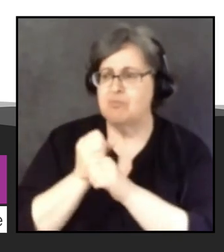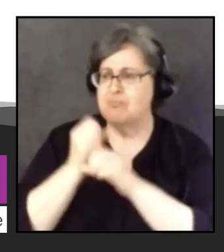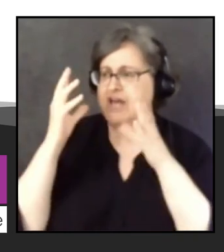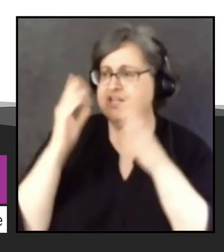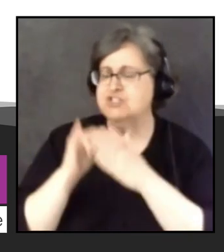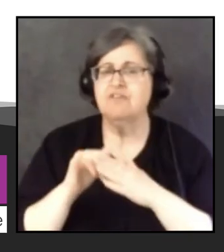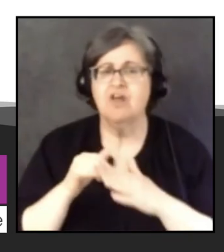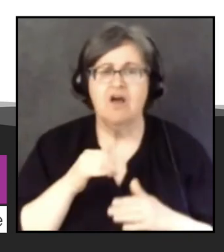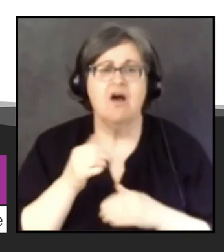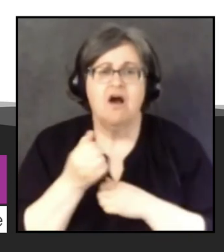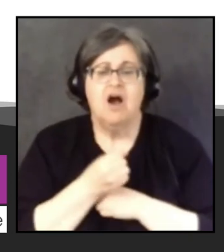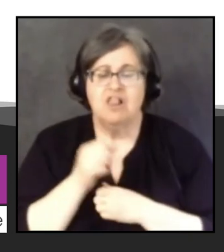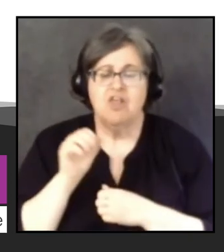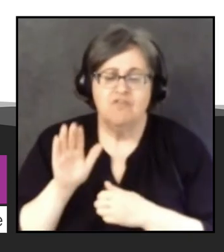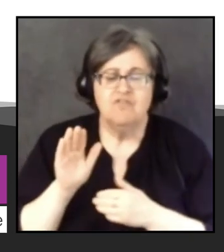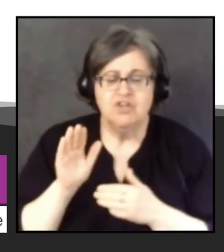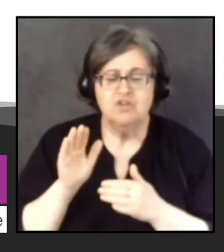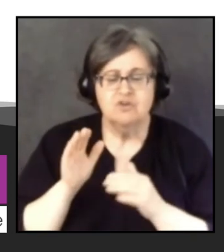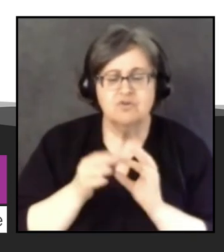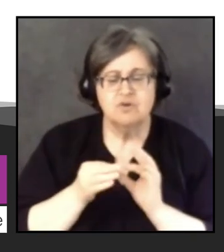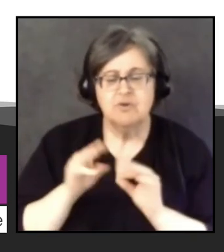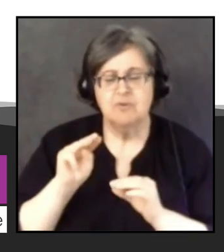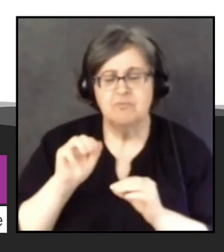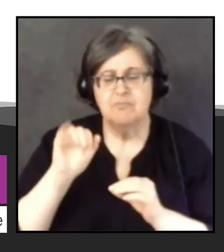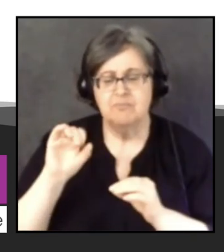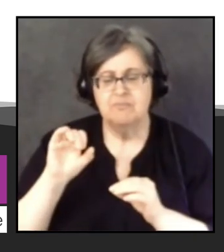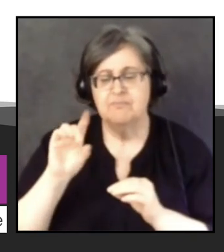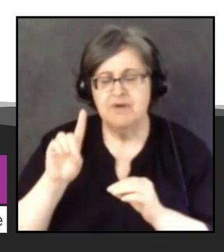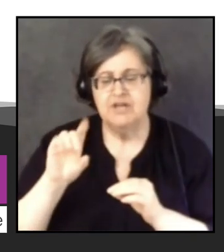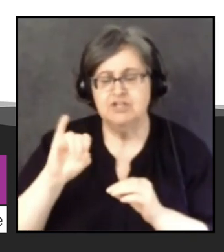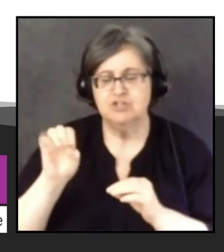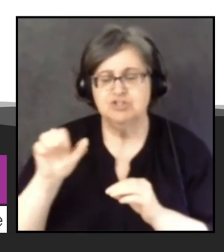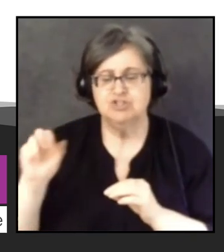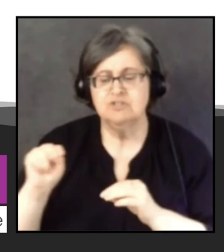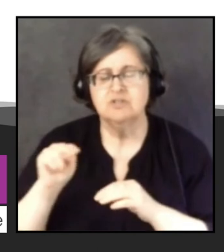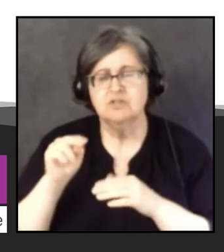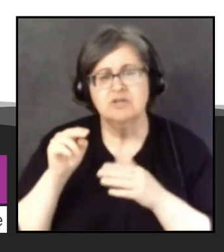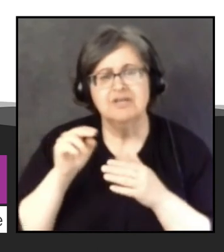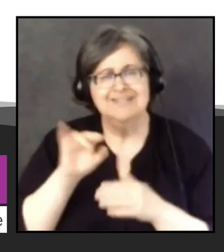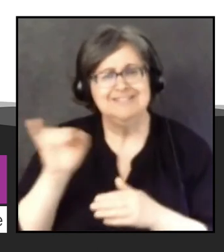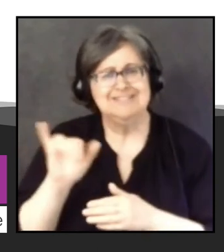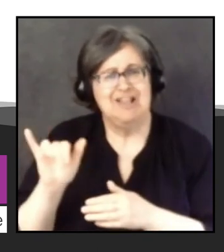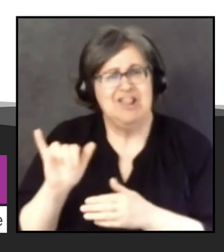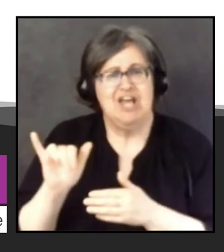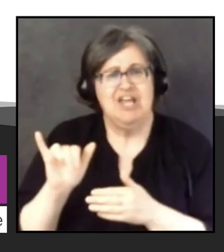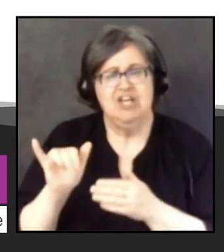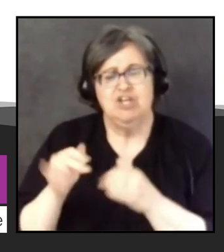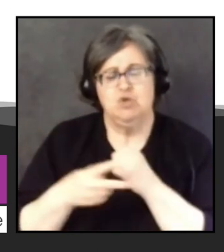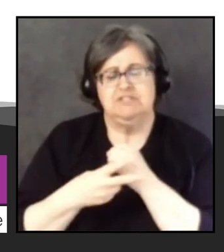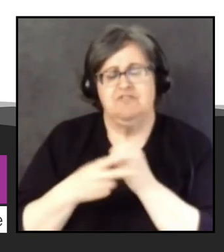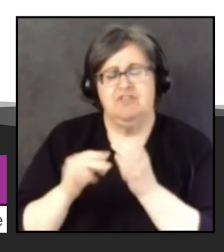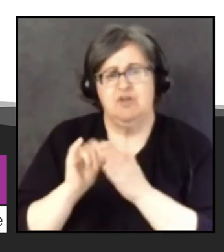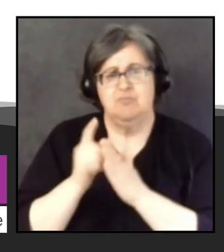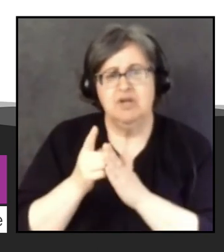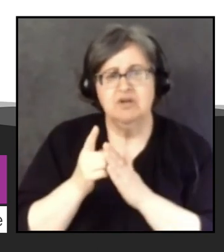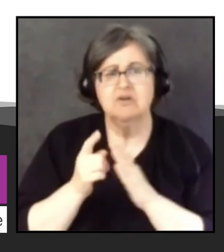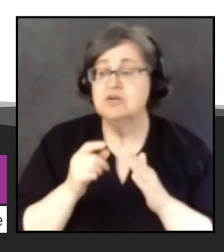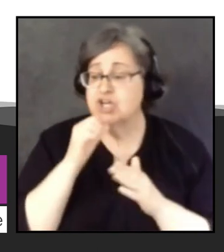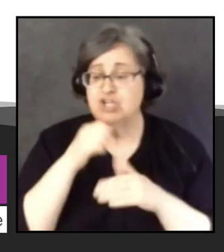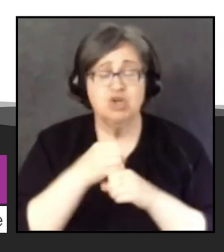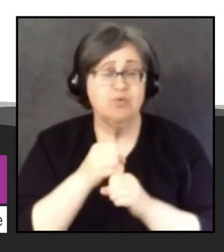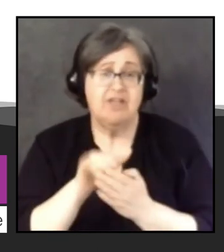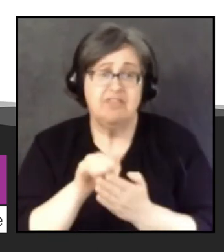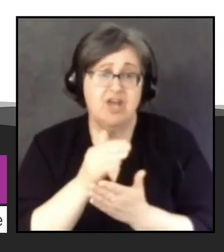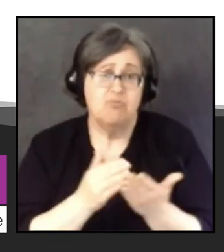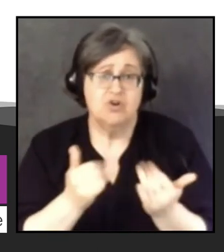how it's almost like an archive of the moment. And so even if you didn't create that portion now, you could